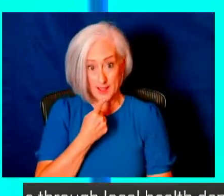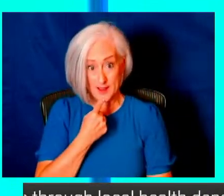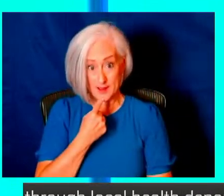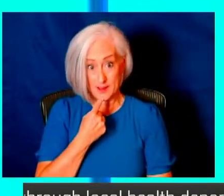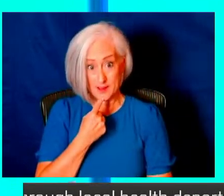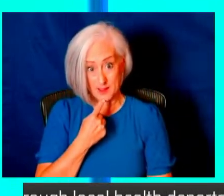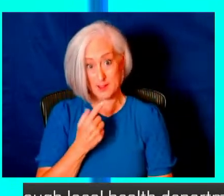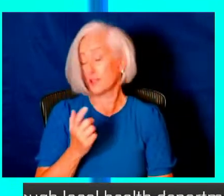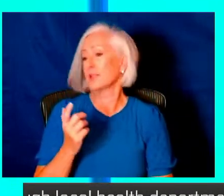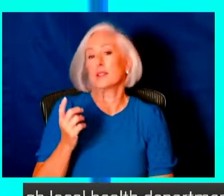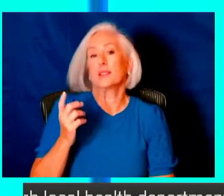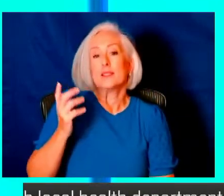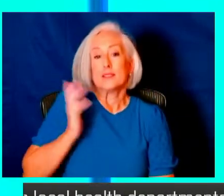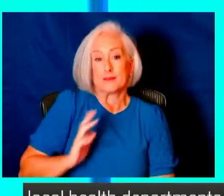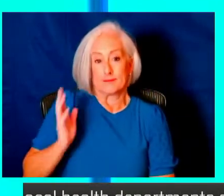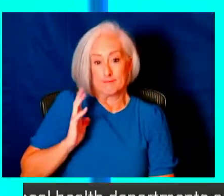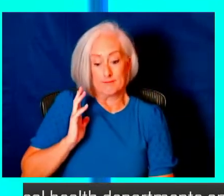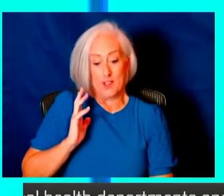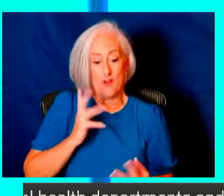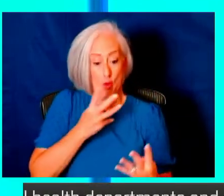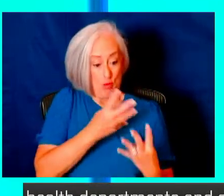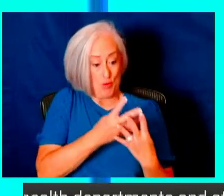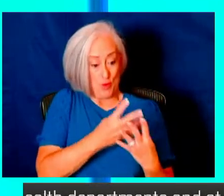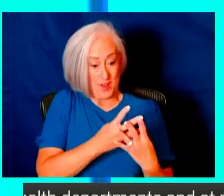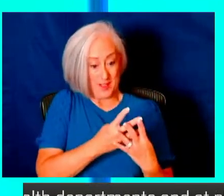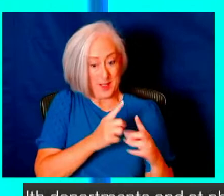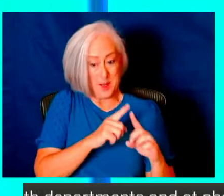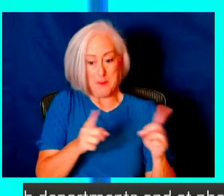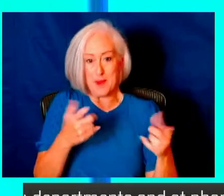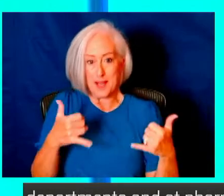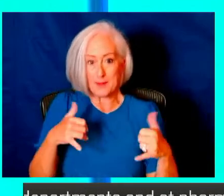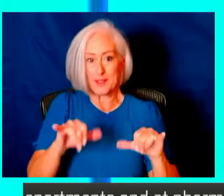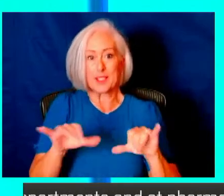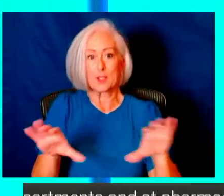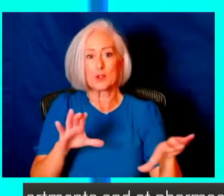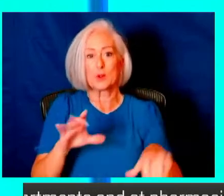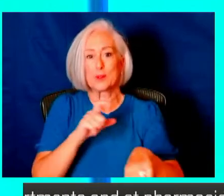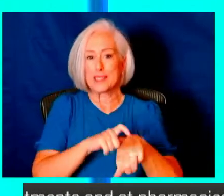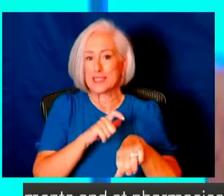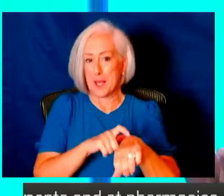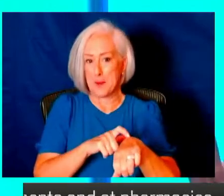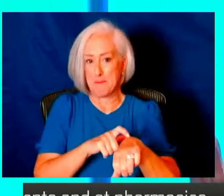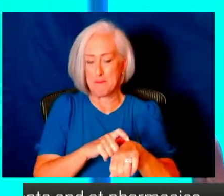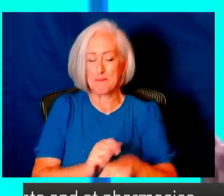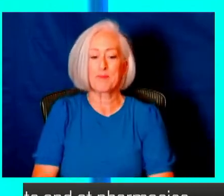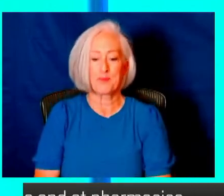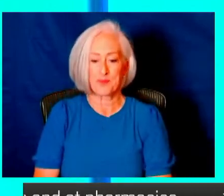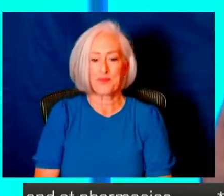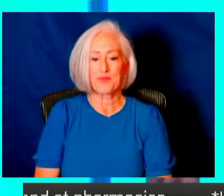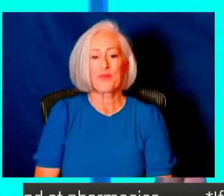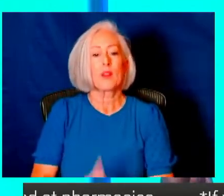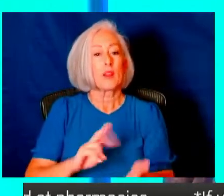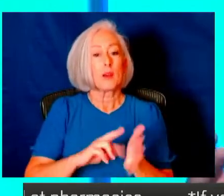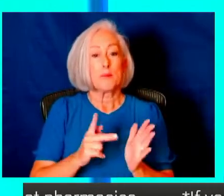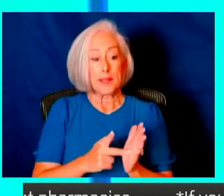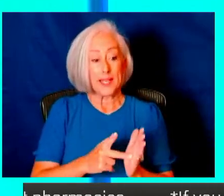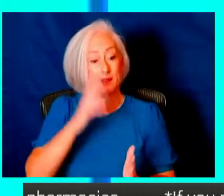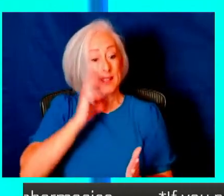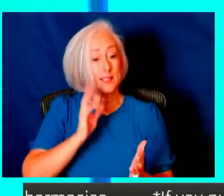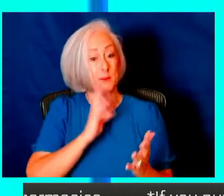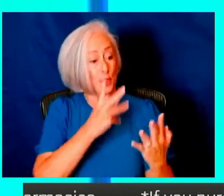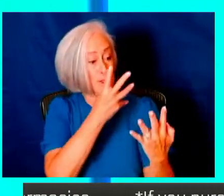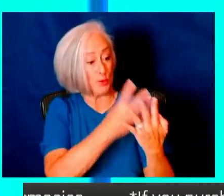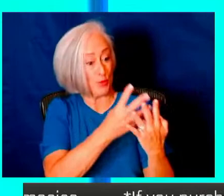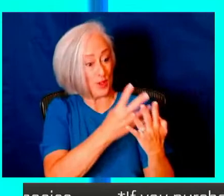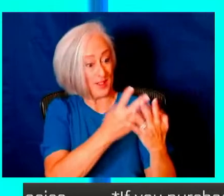I'm still doing time. And what that means is, you know, she served her sentence, and then she gets out, and she